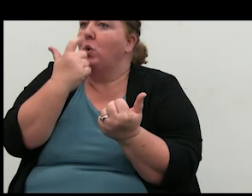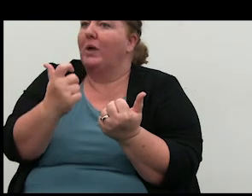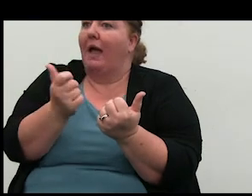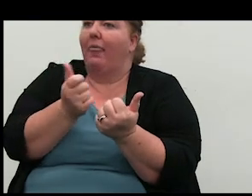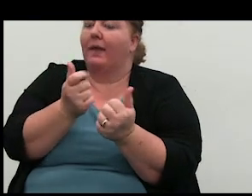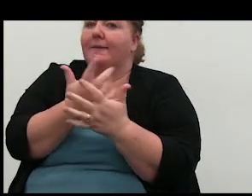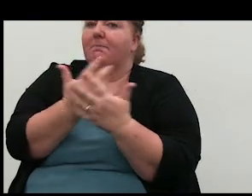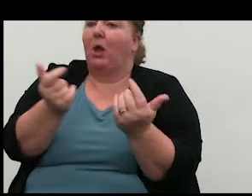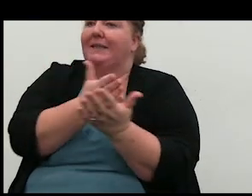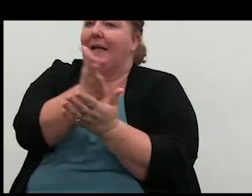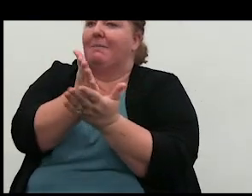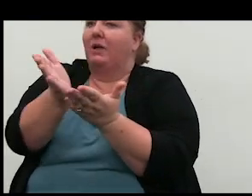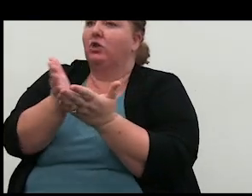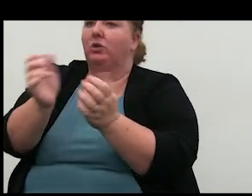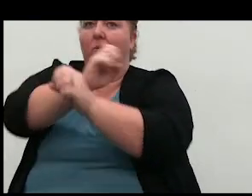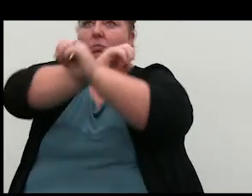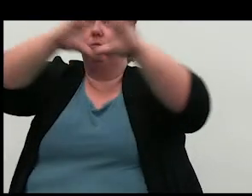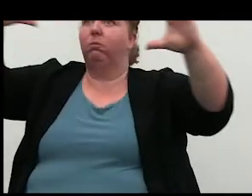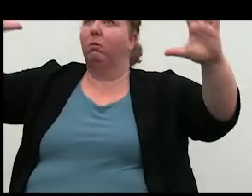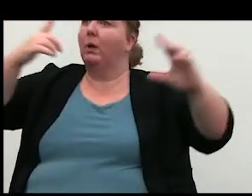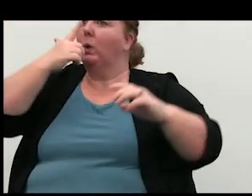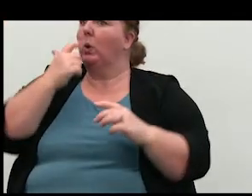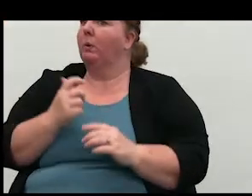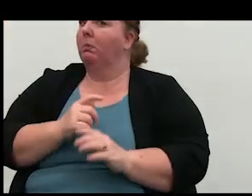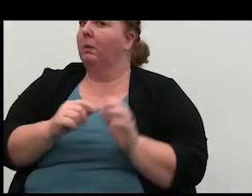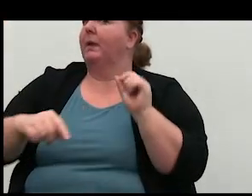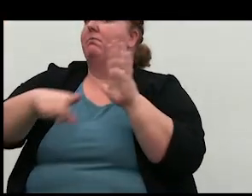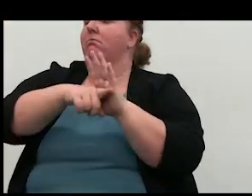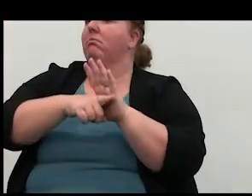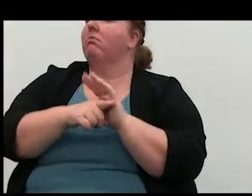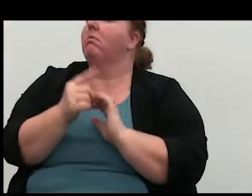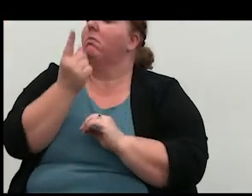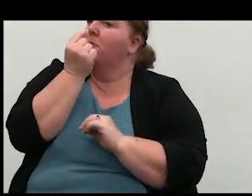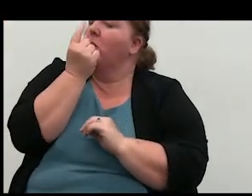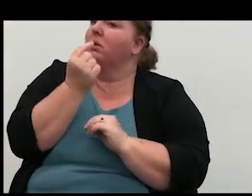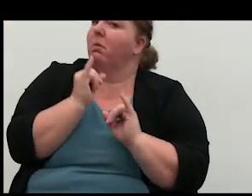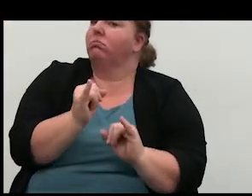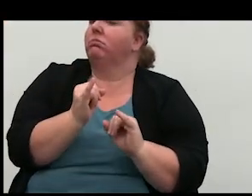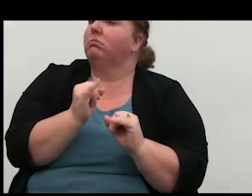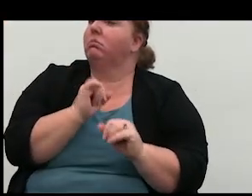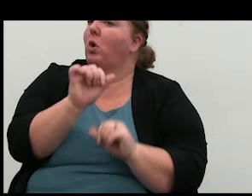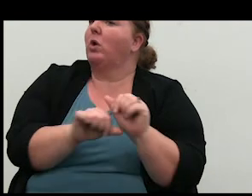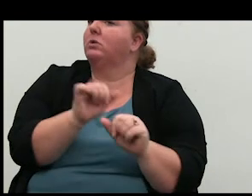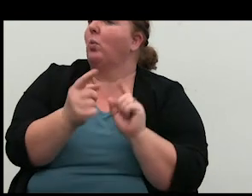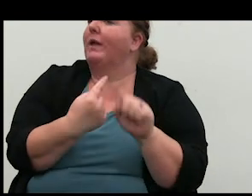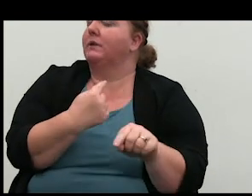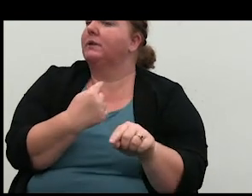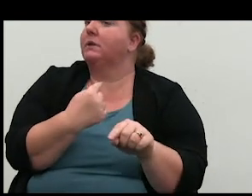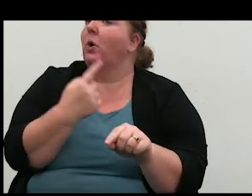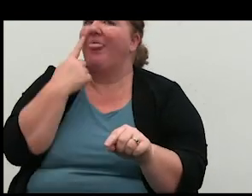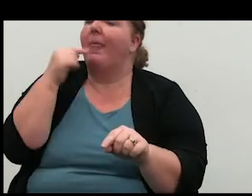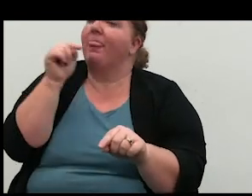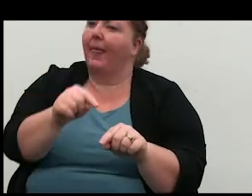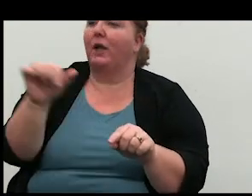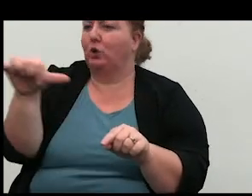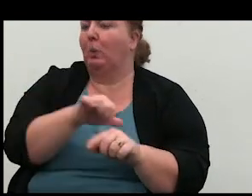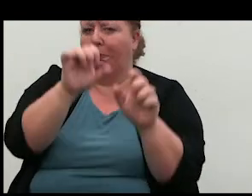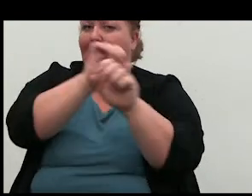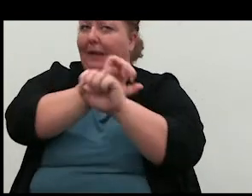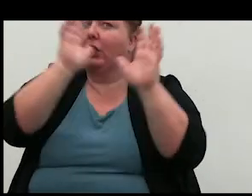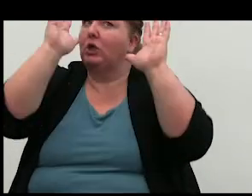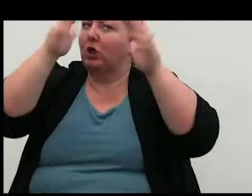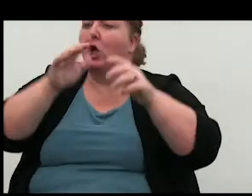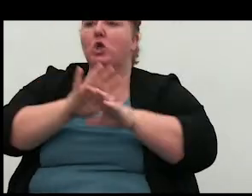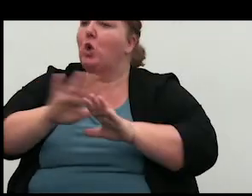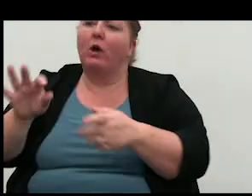quite sinister and can have consequences for people. So that, I really think we should be more concerned about that in general than about the specifics